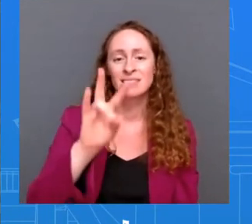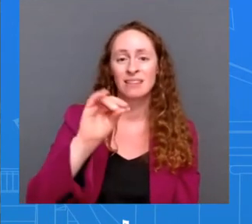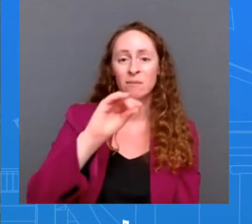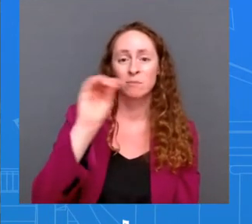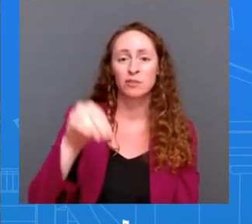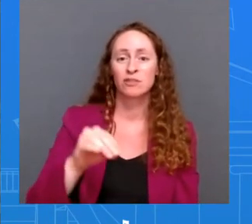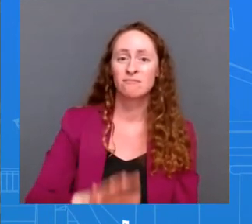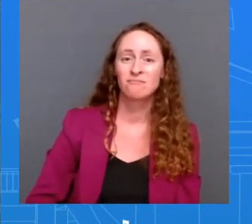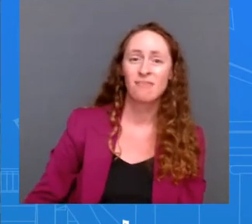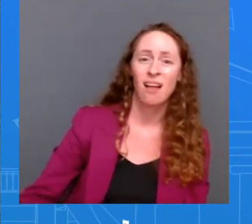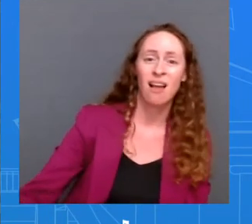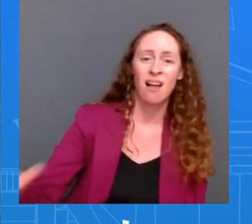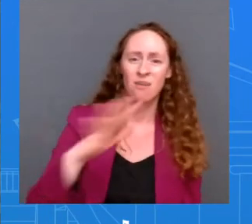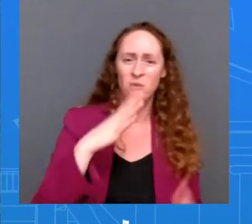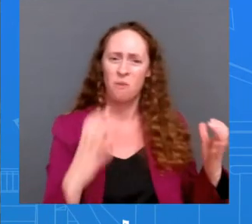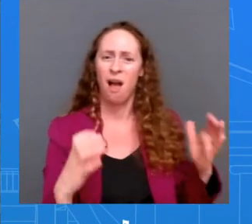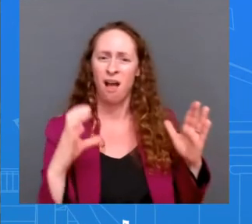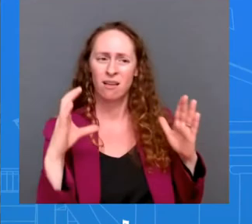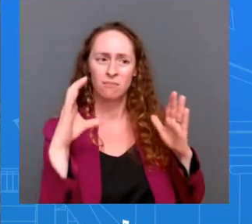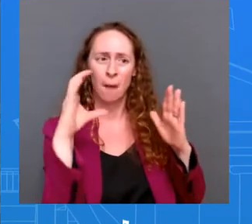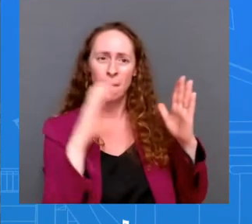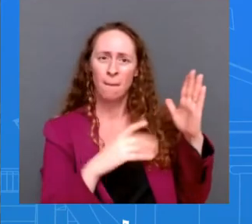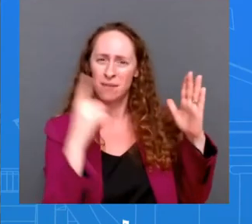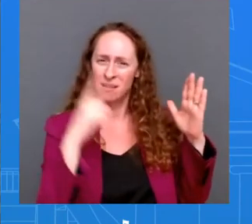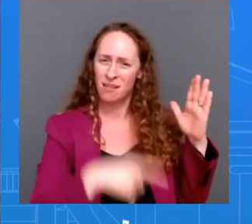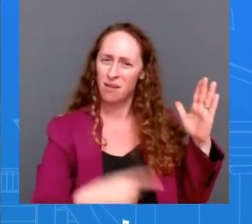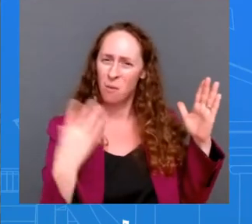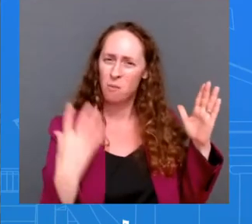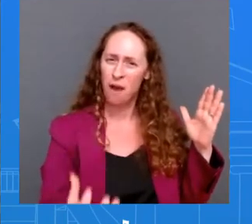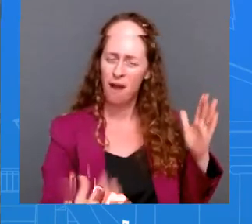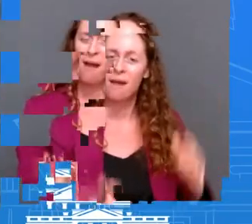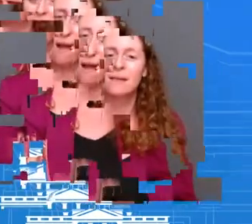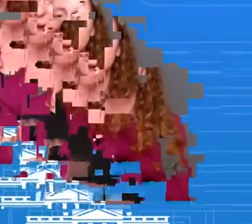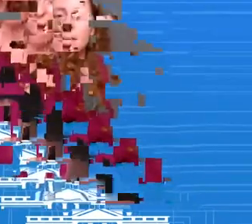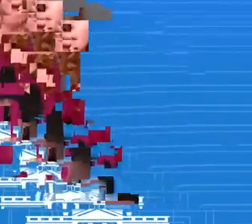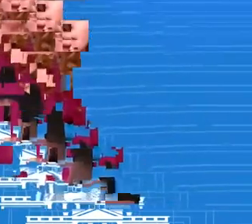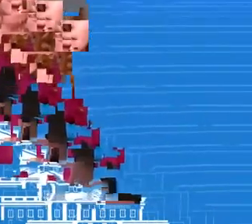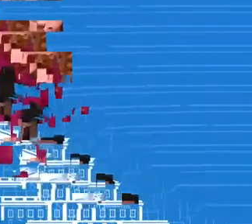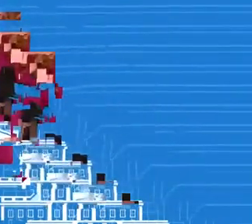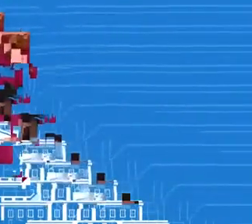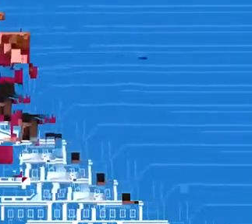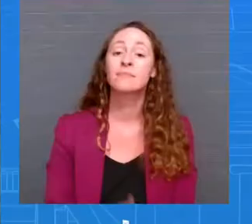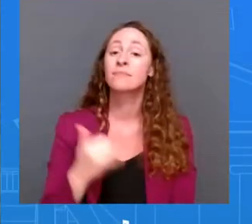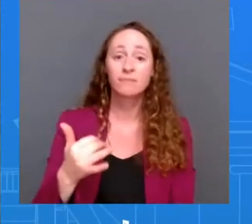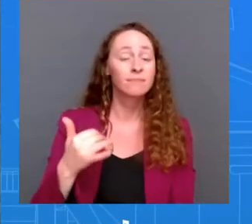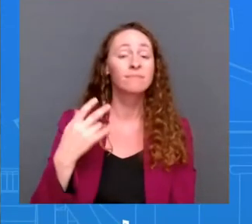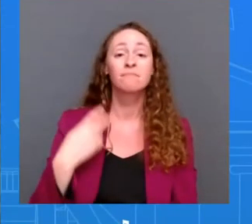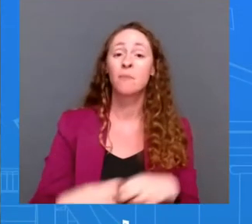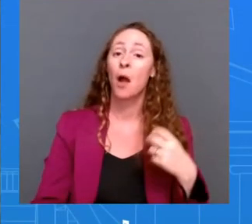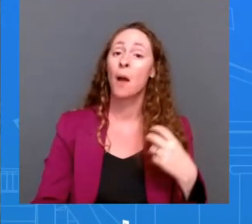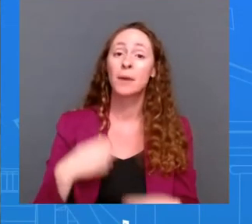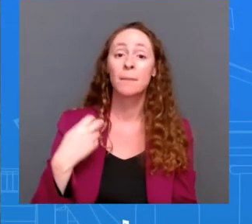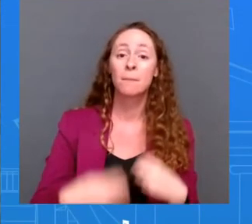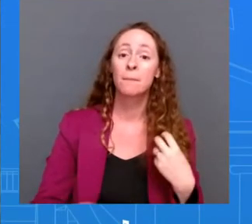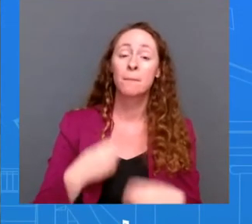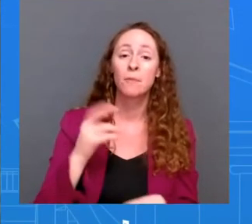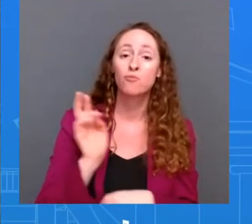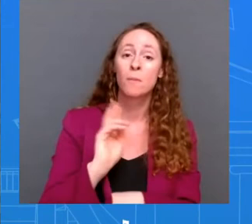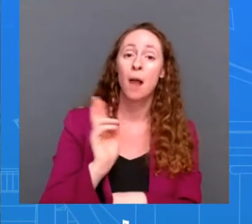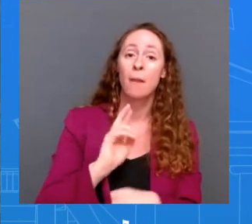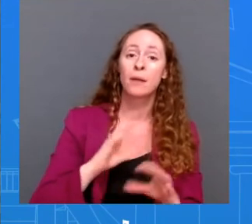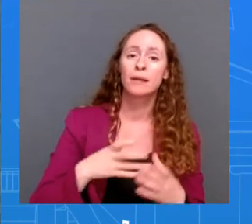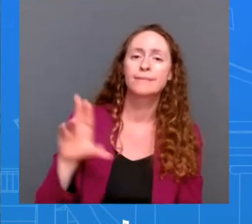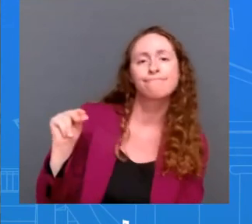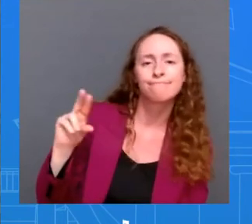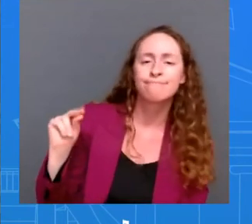in Congress who are opposing this. They're the only ones who are opposing this. And I think that's what matters. What matters to us is what